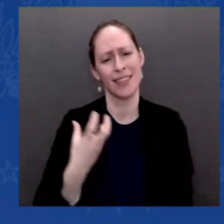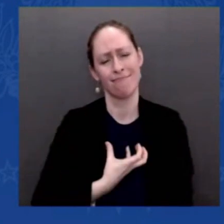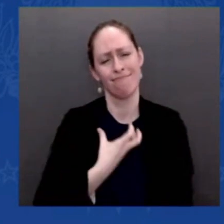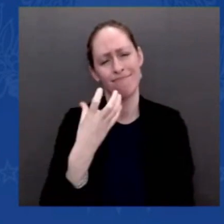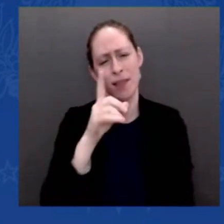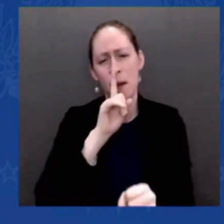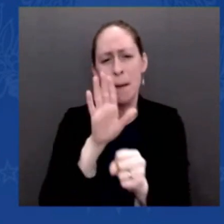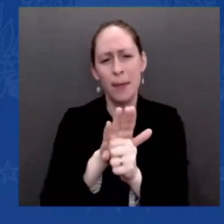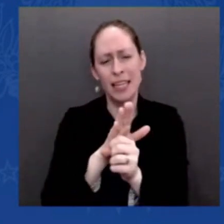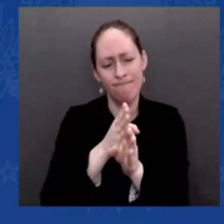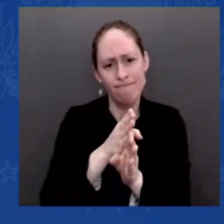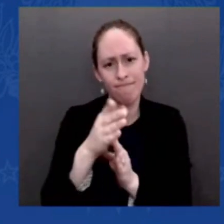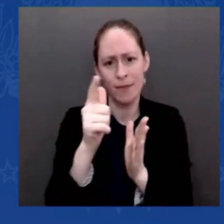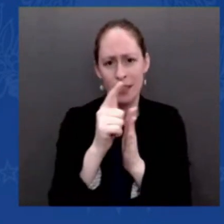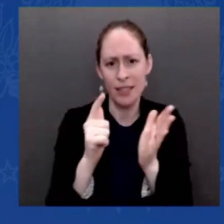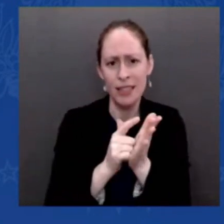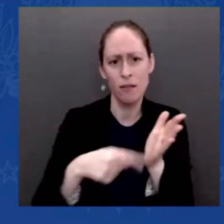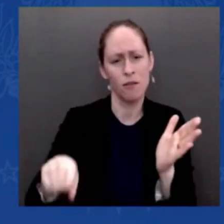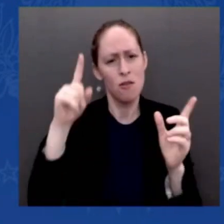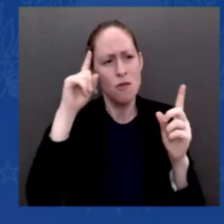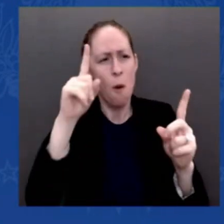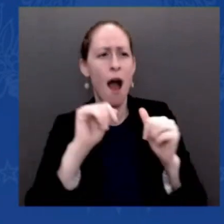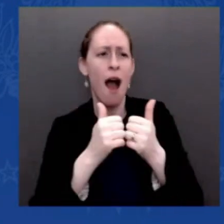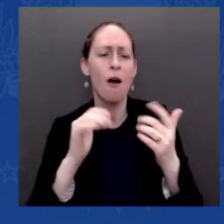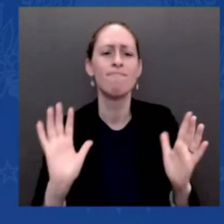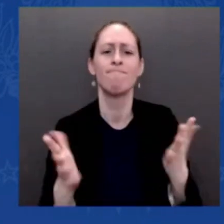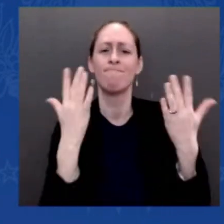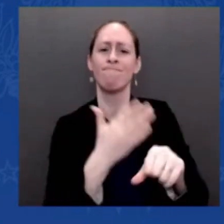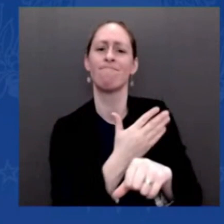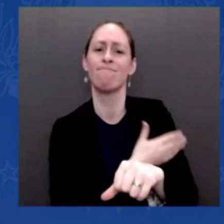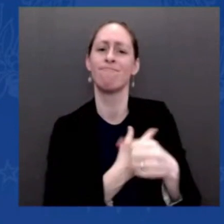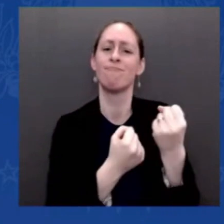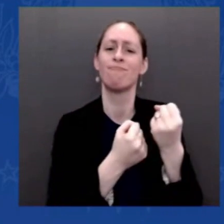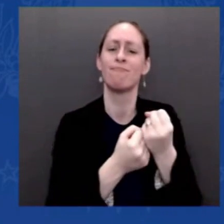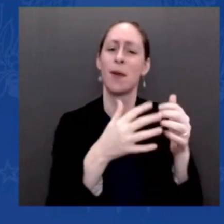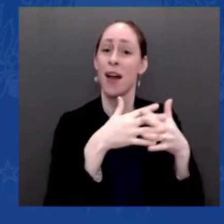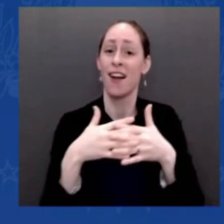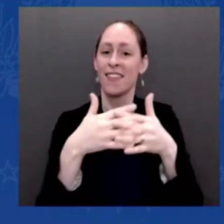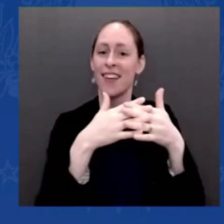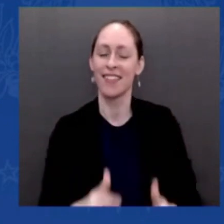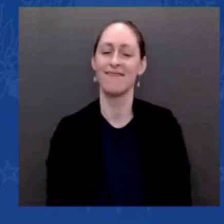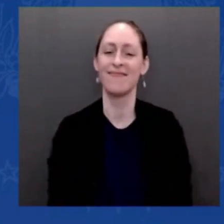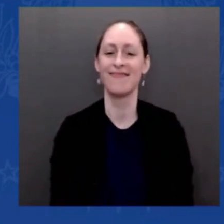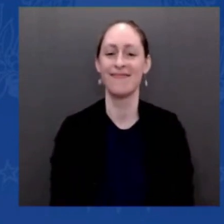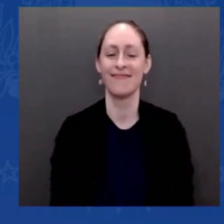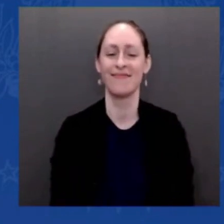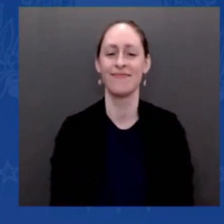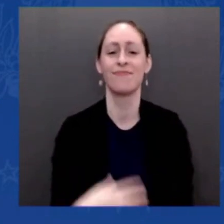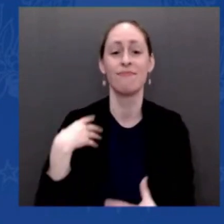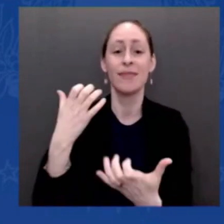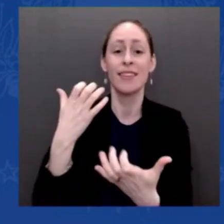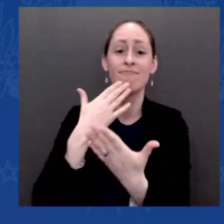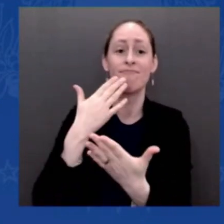Justice Breyer's family for being partners in his decades of public service. In particular, I want to thank his wife, Dr. Joanne